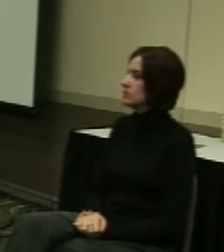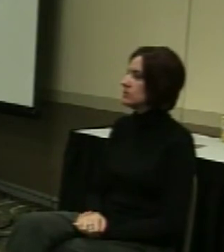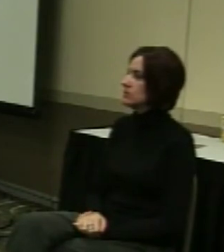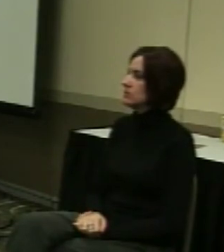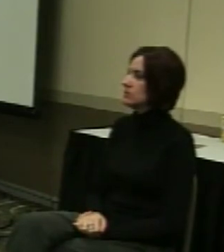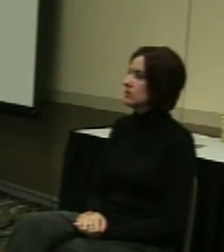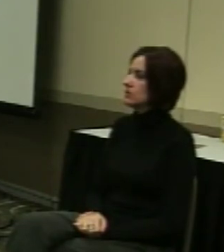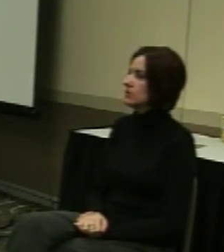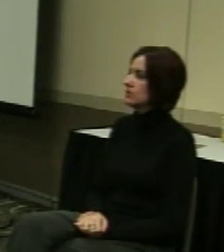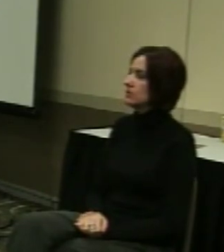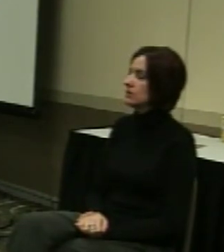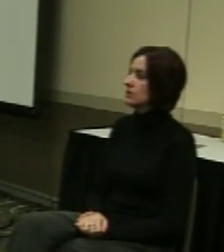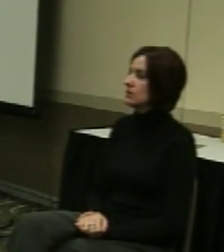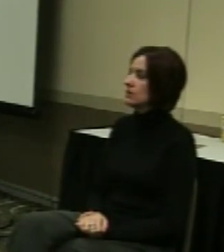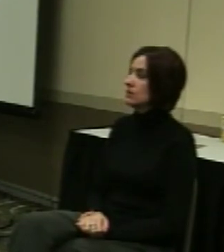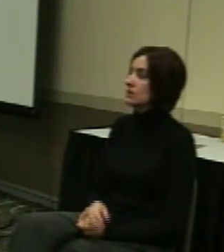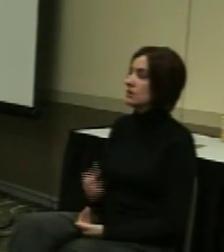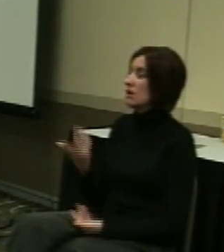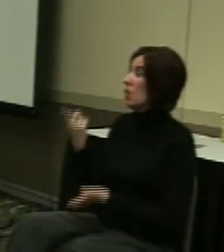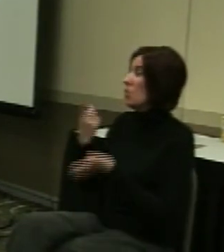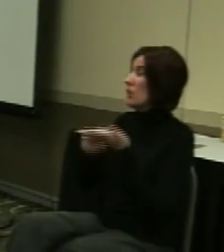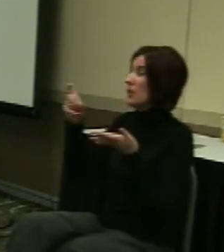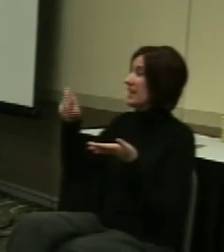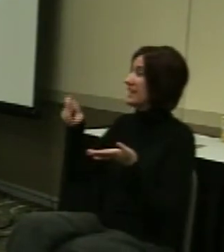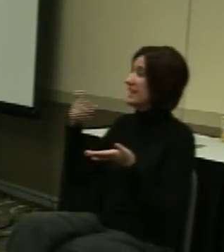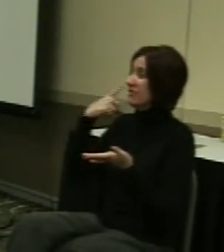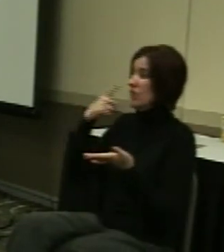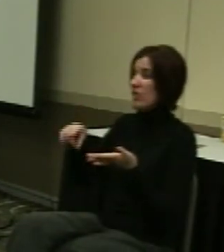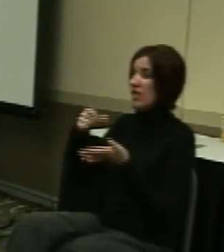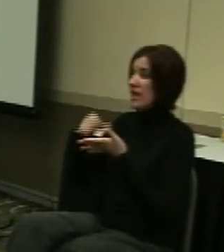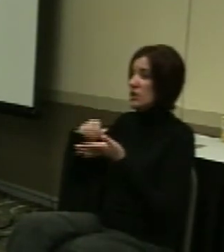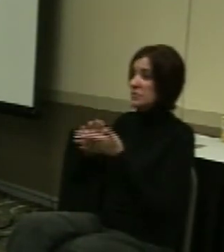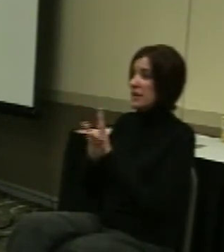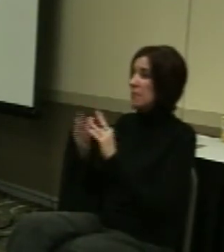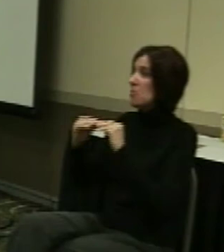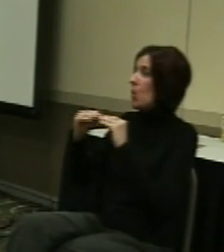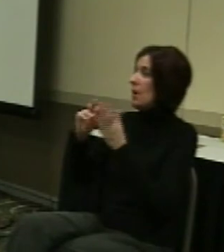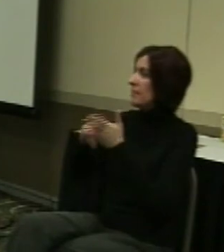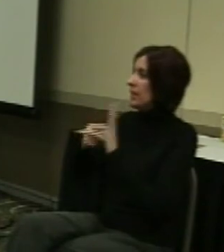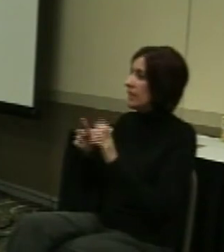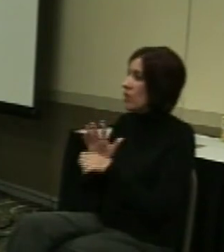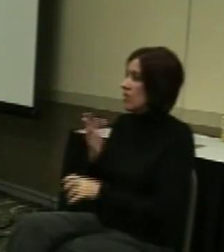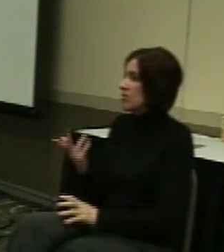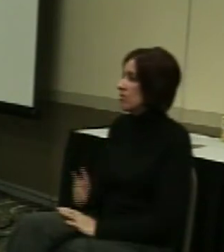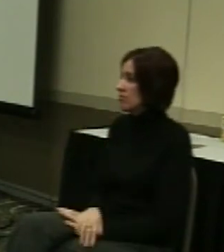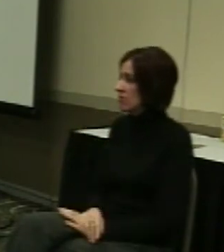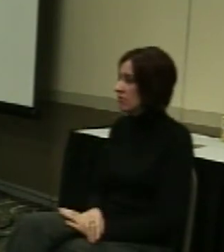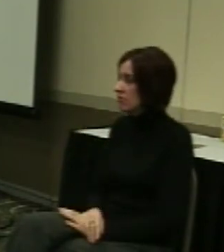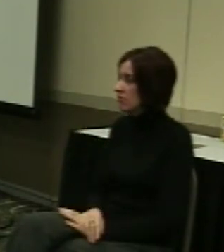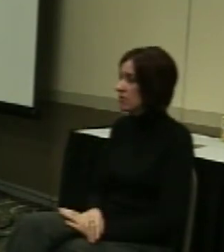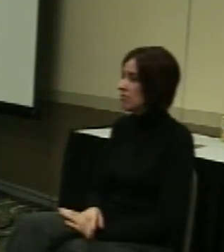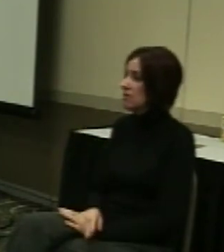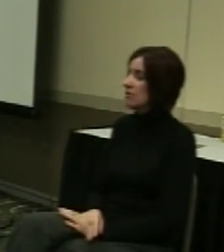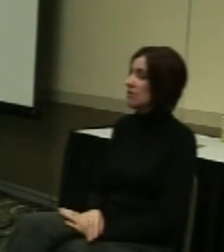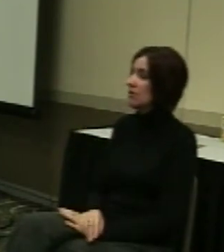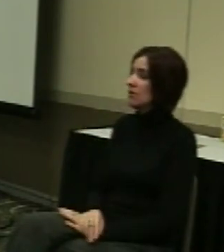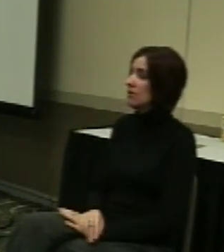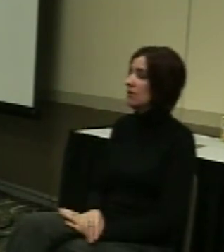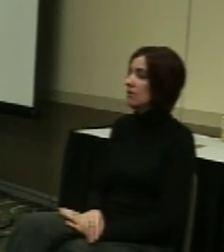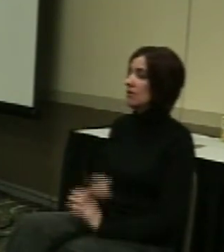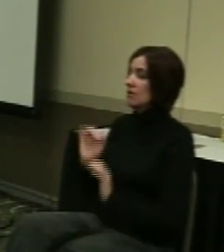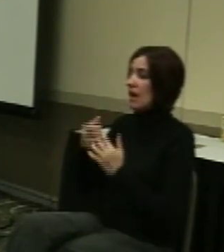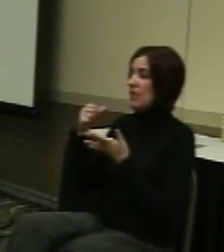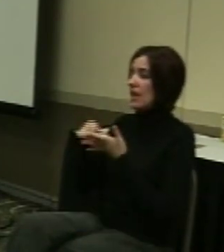Or what would you need maybe to help them be more meaningful? Maybe that's a whole other thing. That as they stand, I